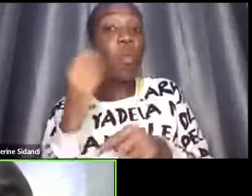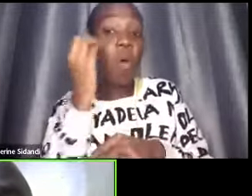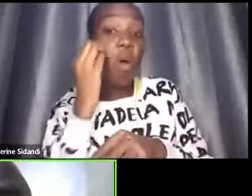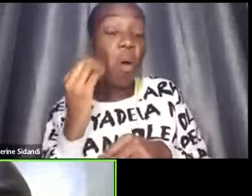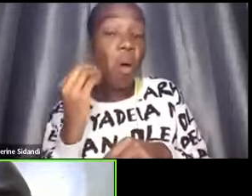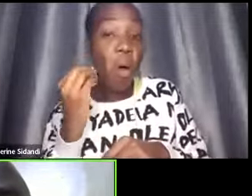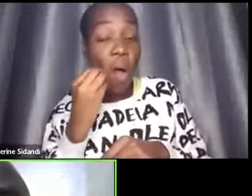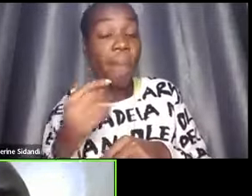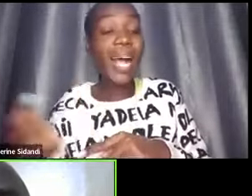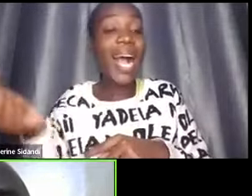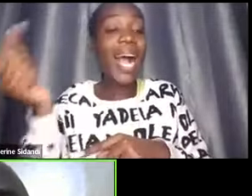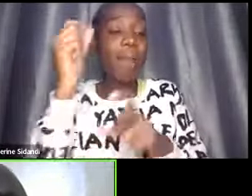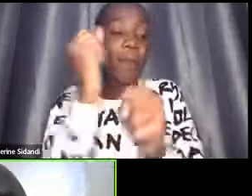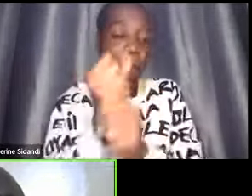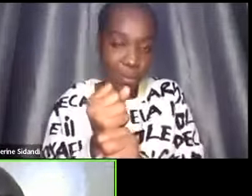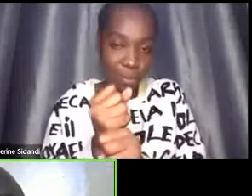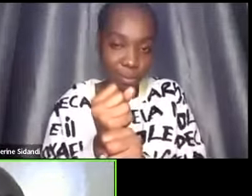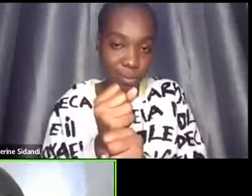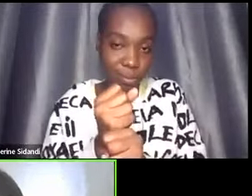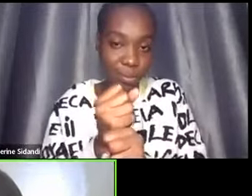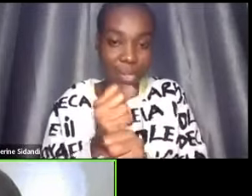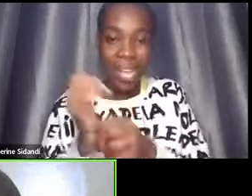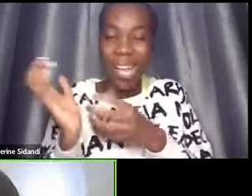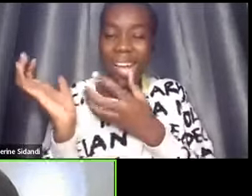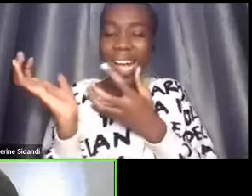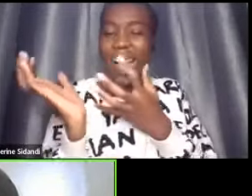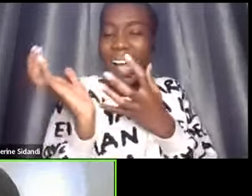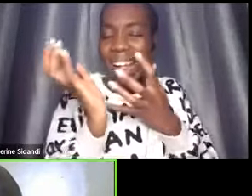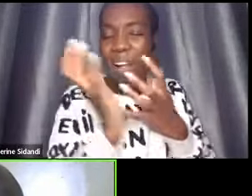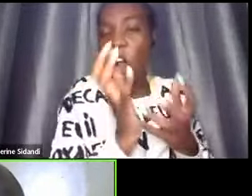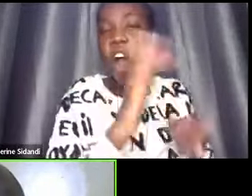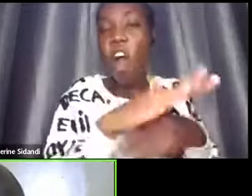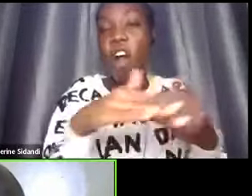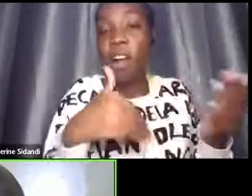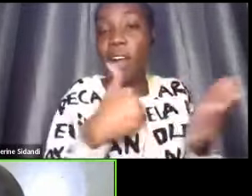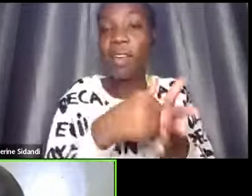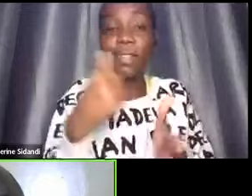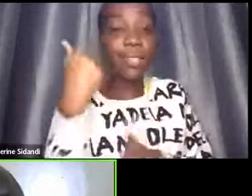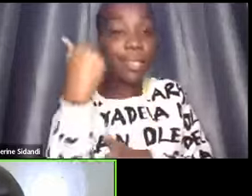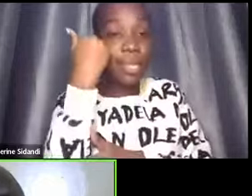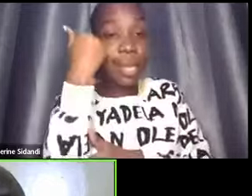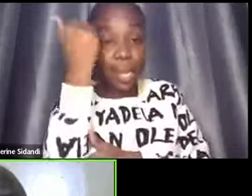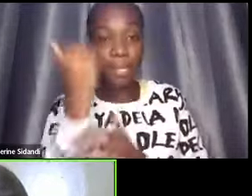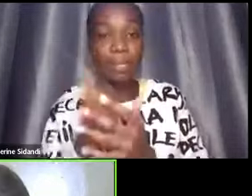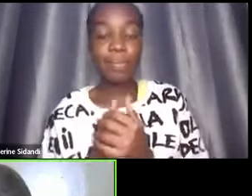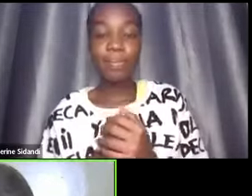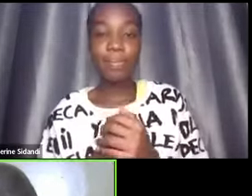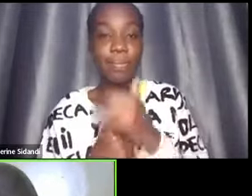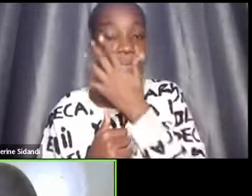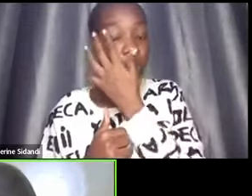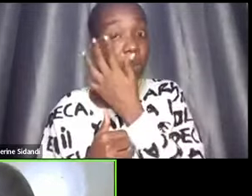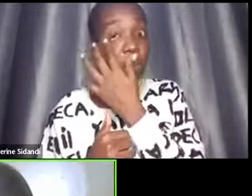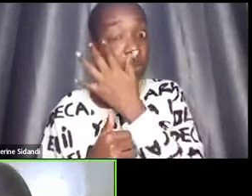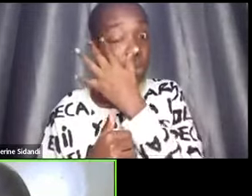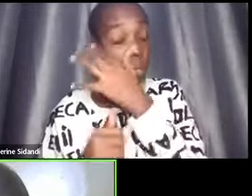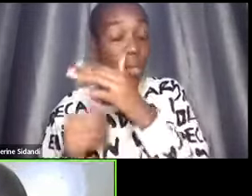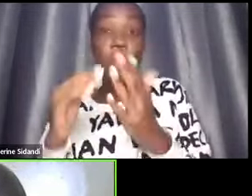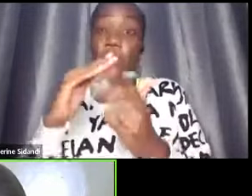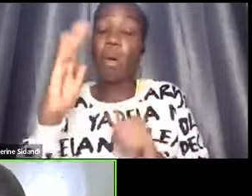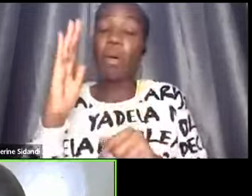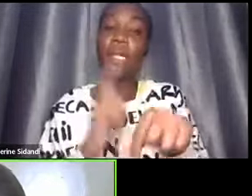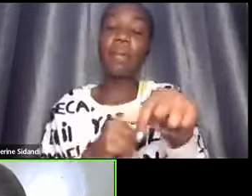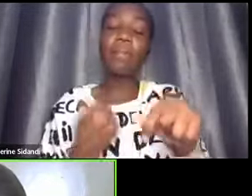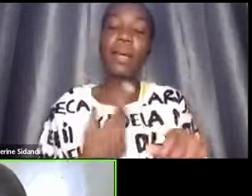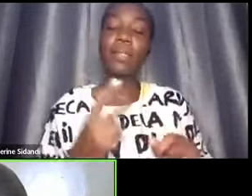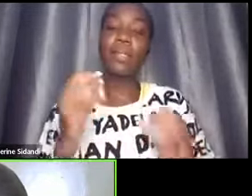the workplace. They carry over their own stress in the workplace. especially, you know, when we teach about